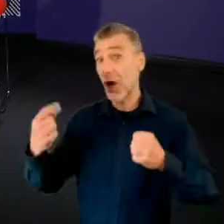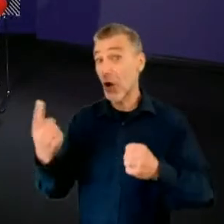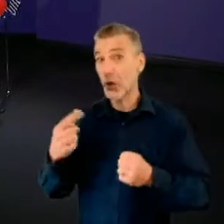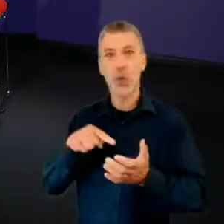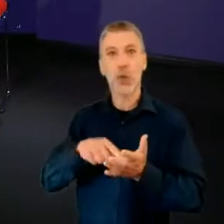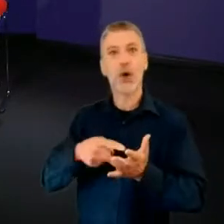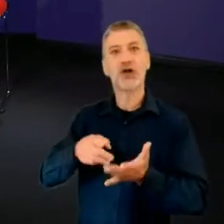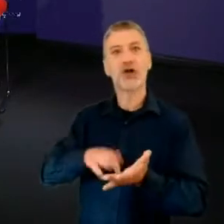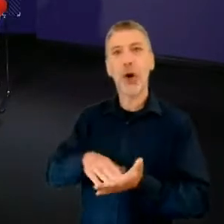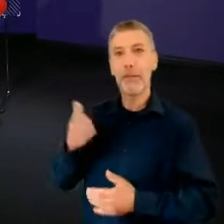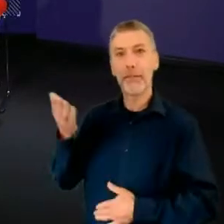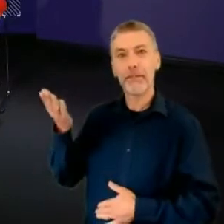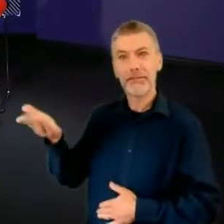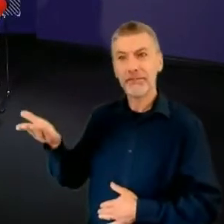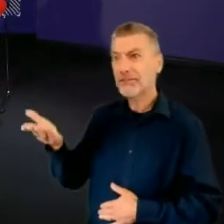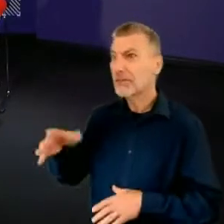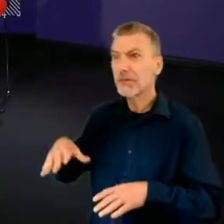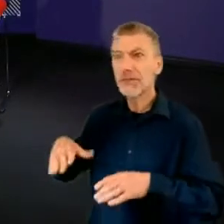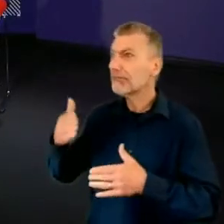get into your field?